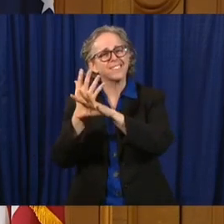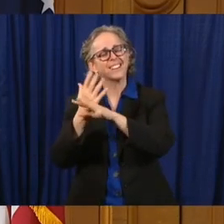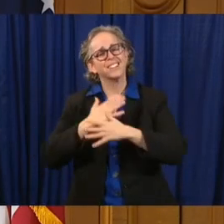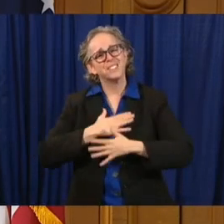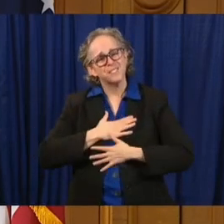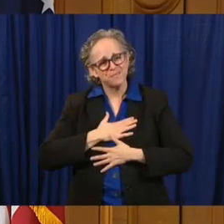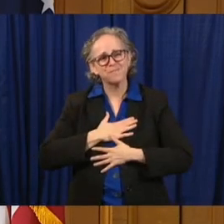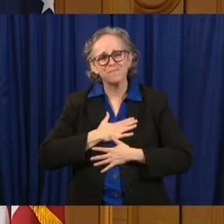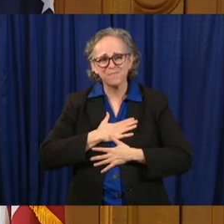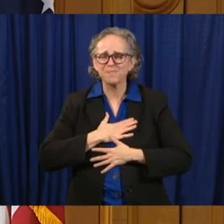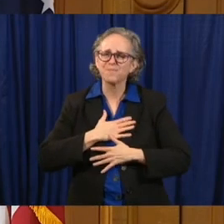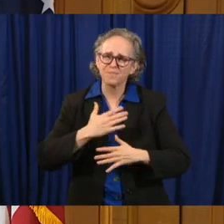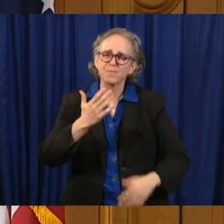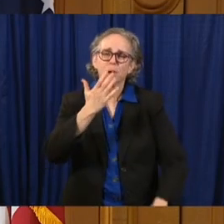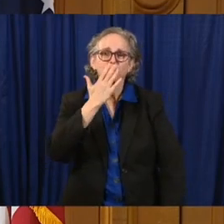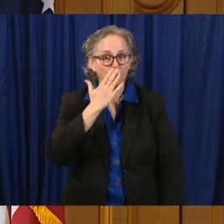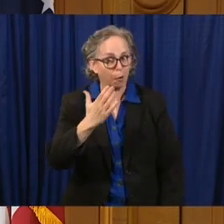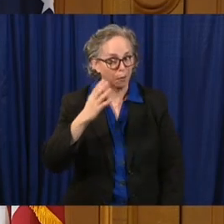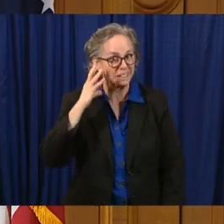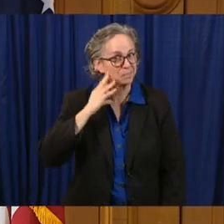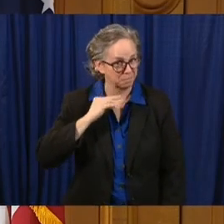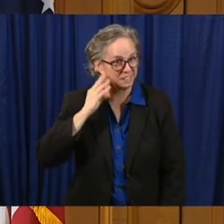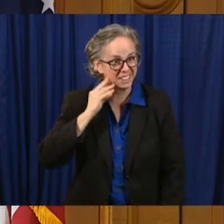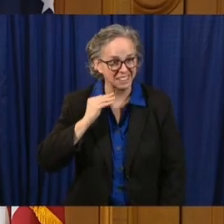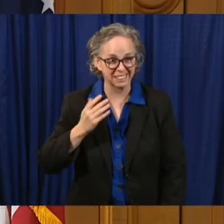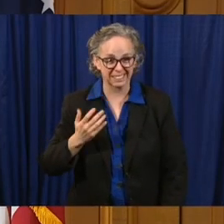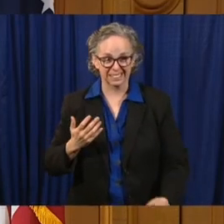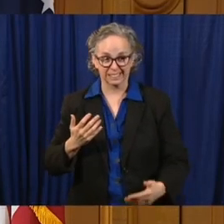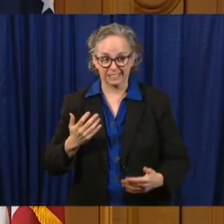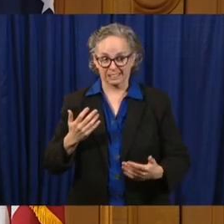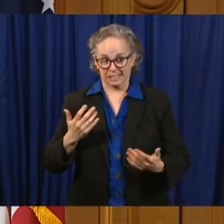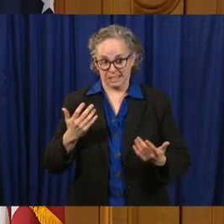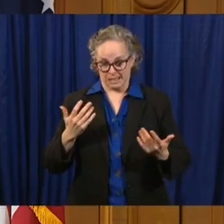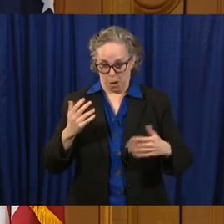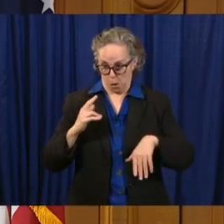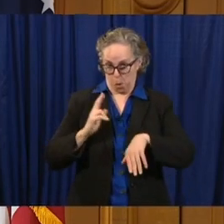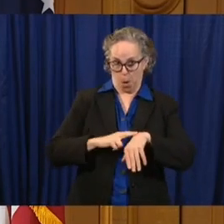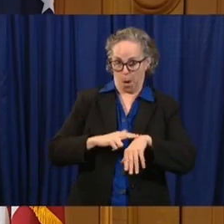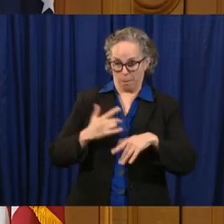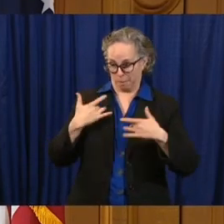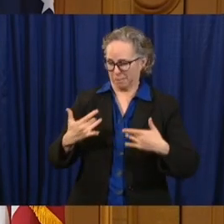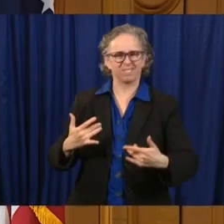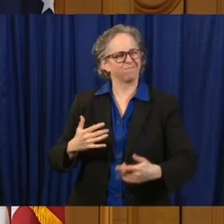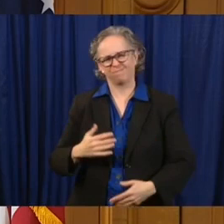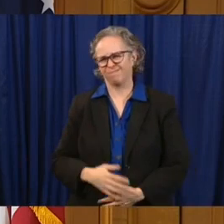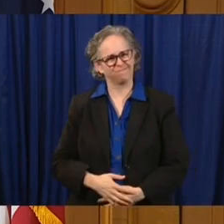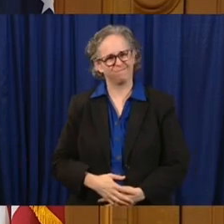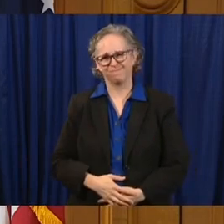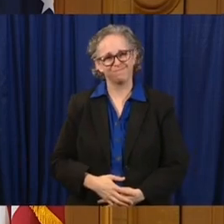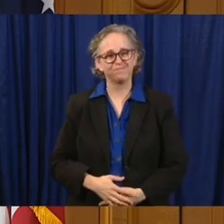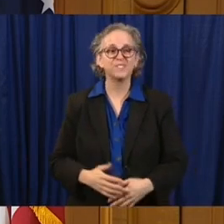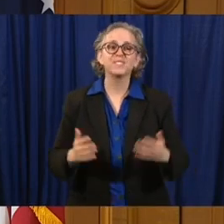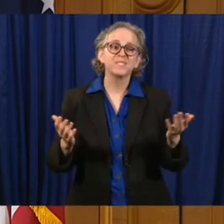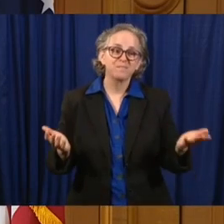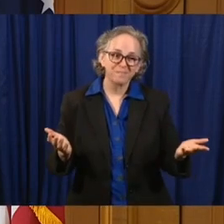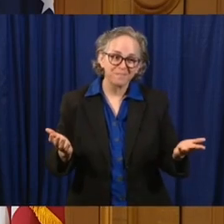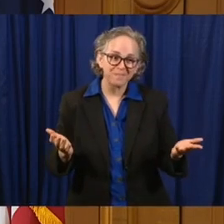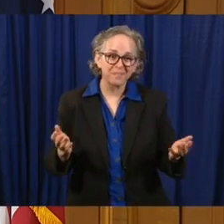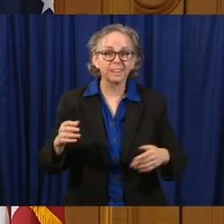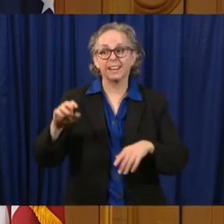good experience. And also on Easter, Fran and I and some members